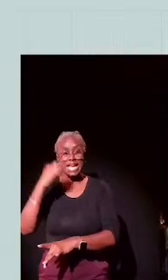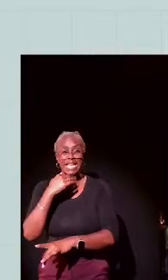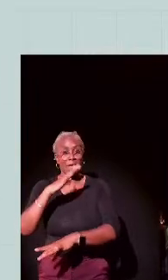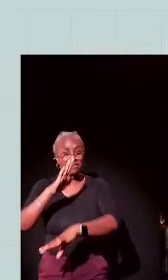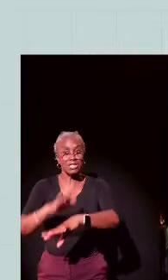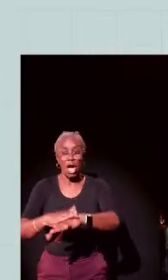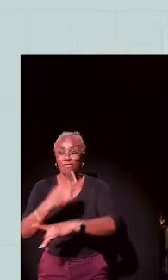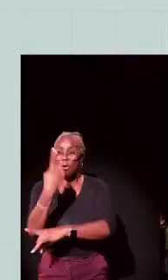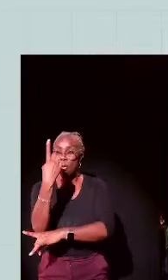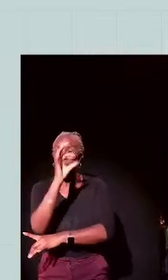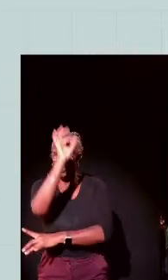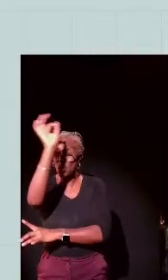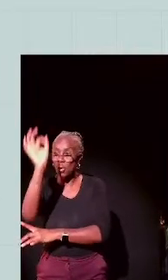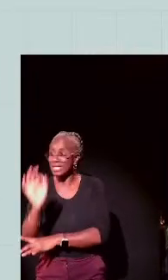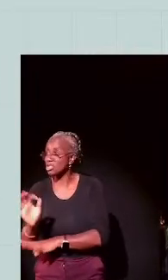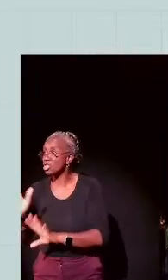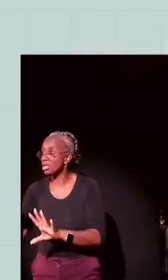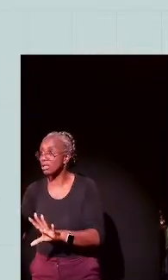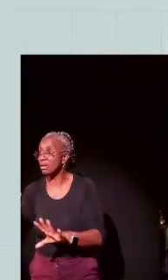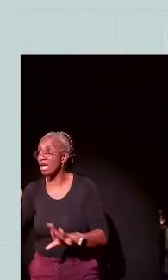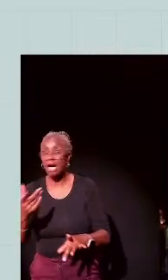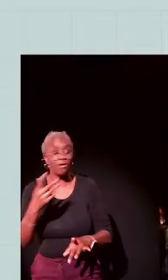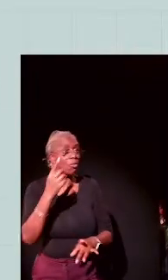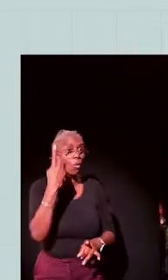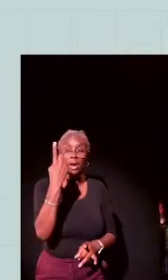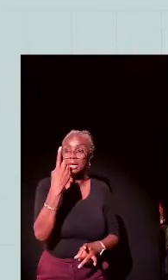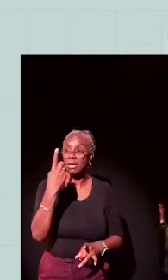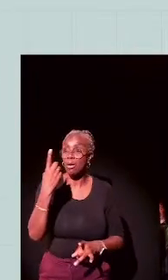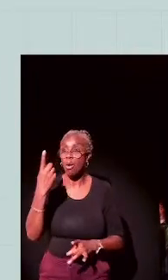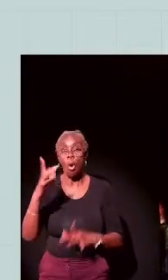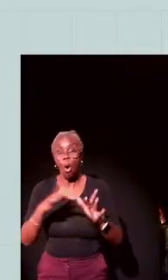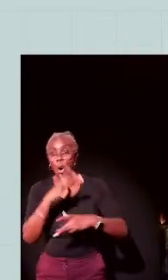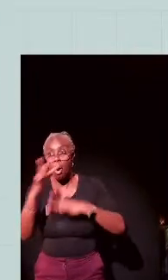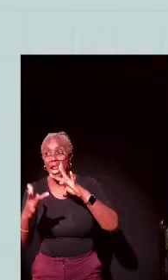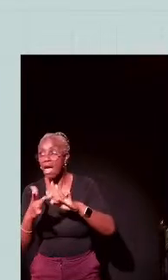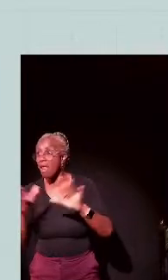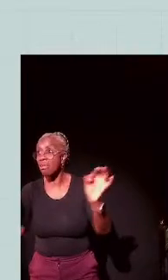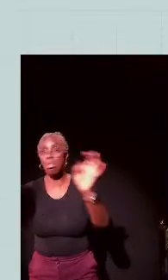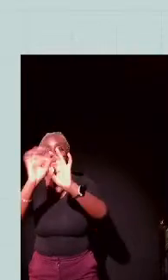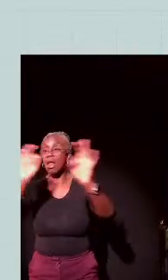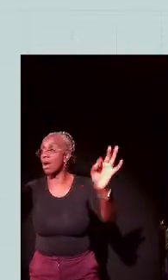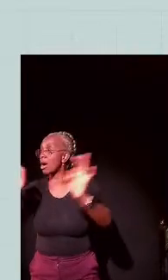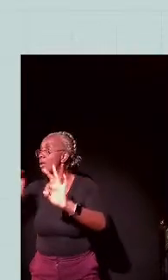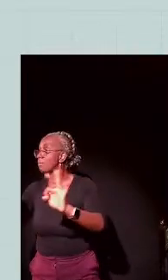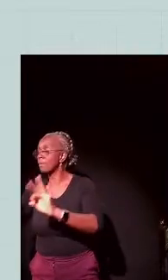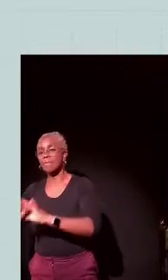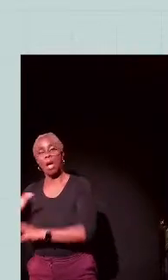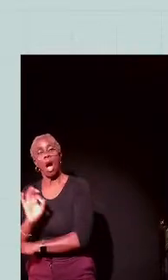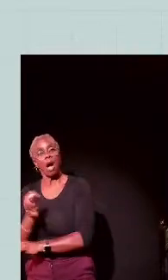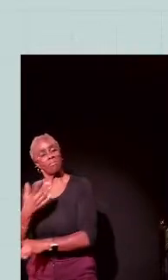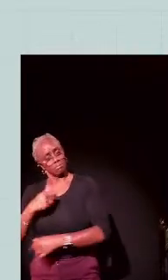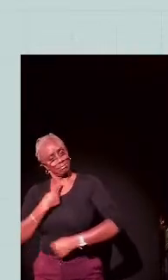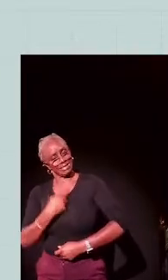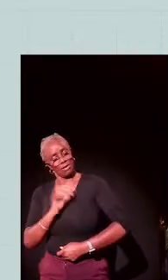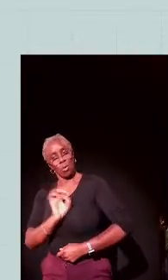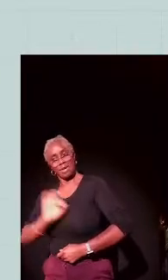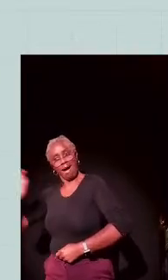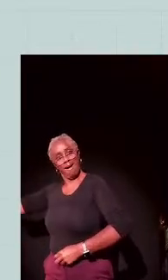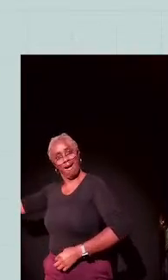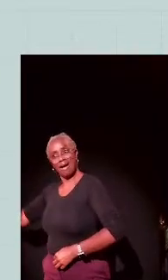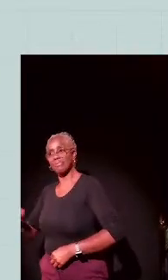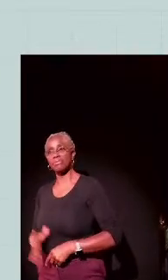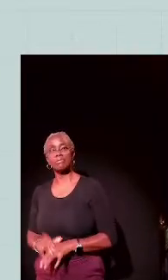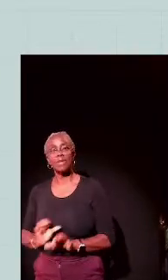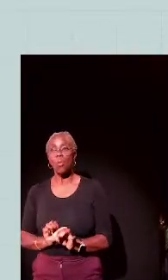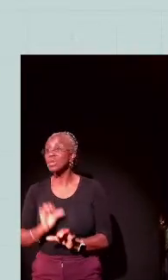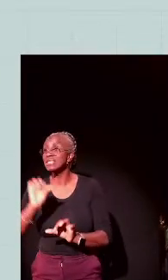one. Squeeze in the rooms. Anybody online? No questions online. Actually, so I do have one question, which is, what's next